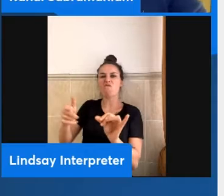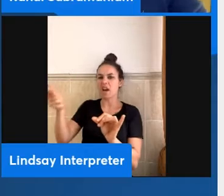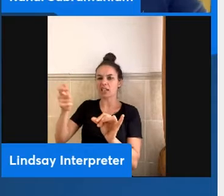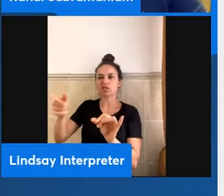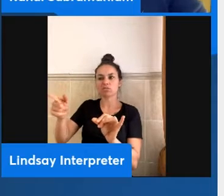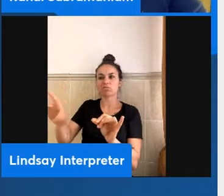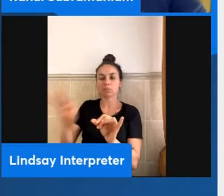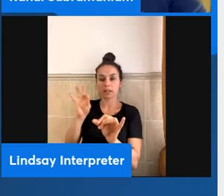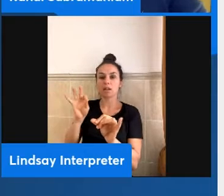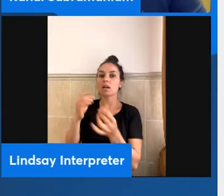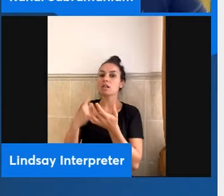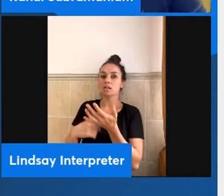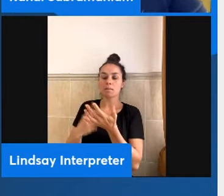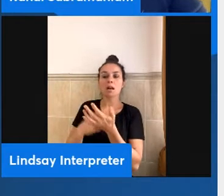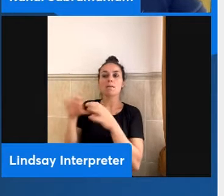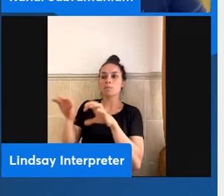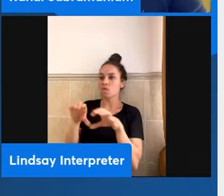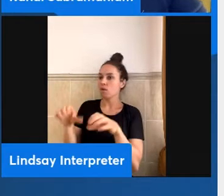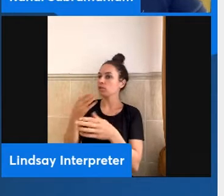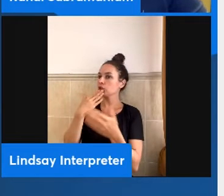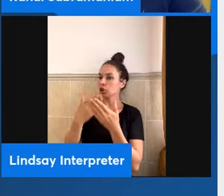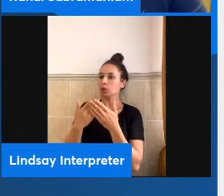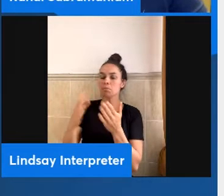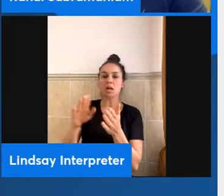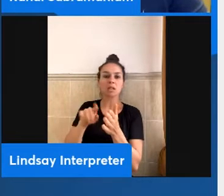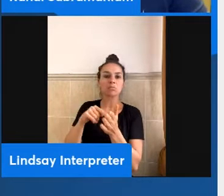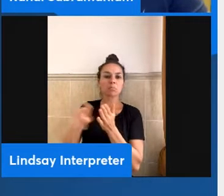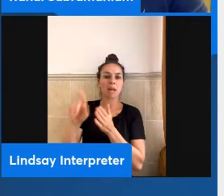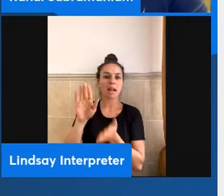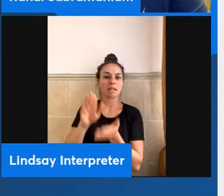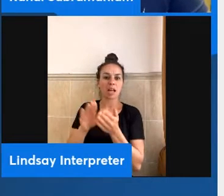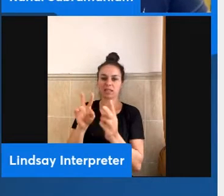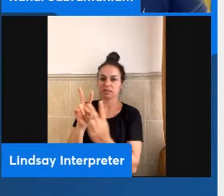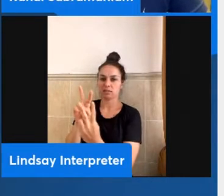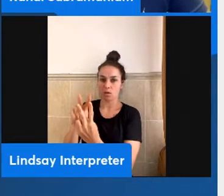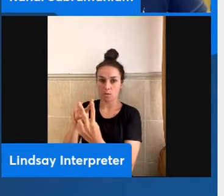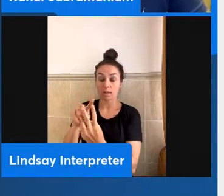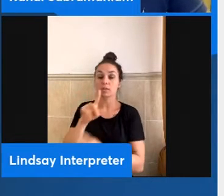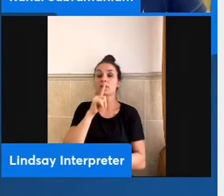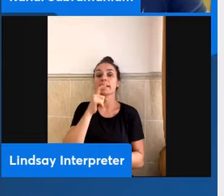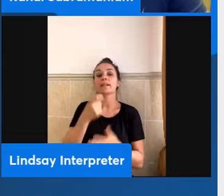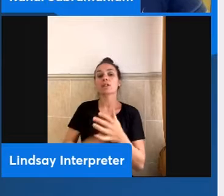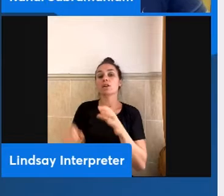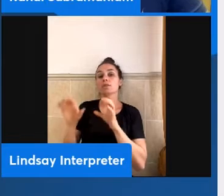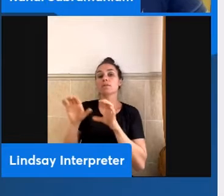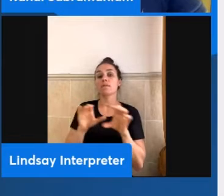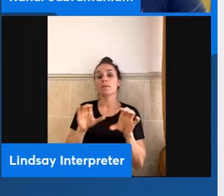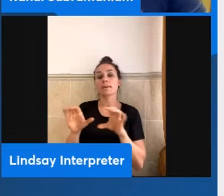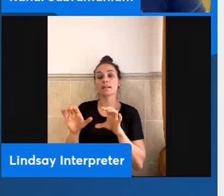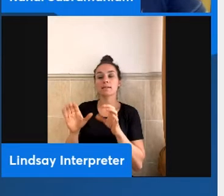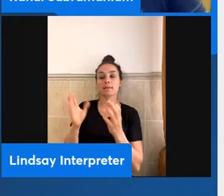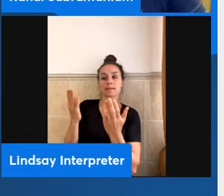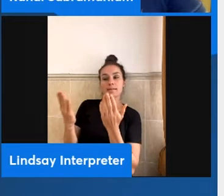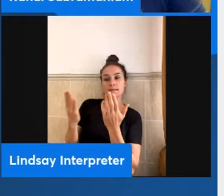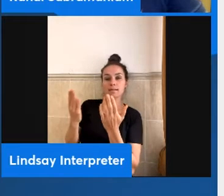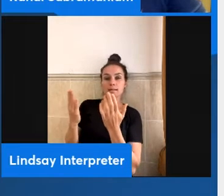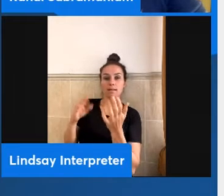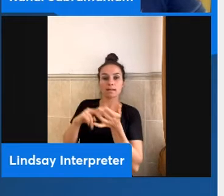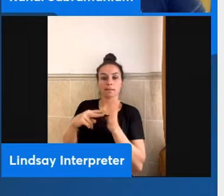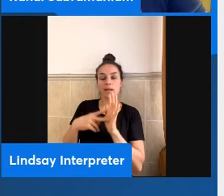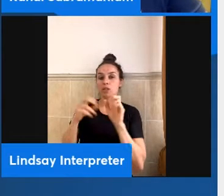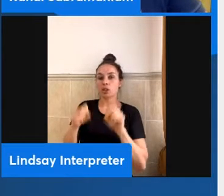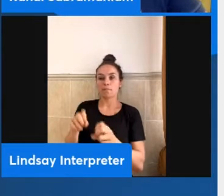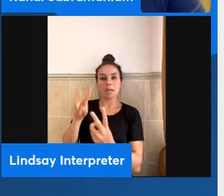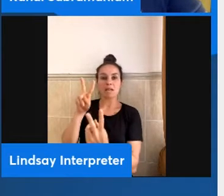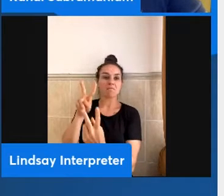happy to keep the performance steady and pay less. So when we're talking about that cost performance ratio, it could be either one of